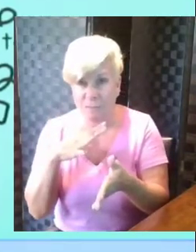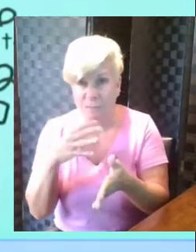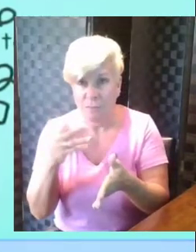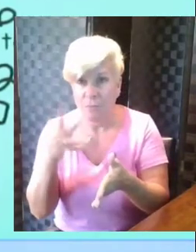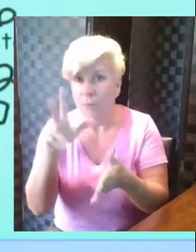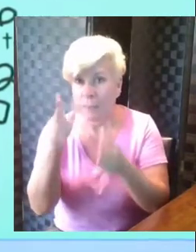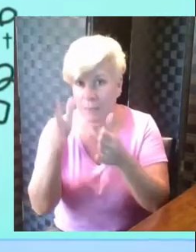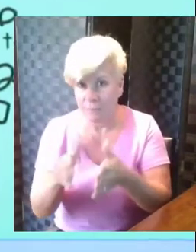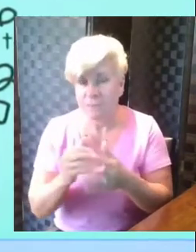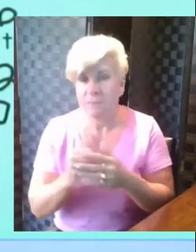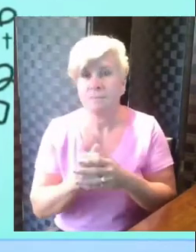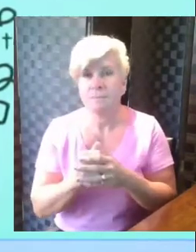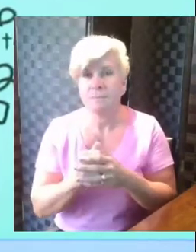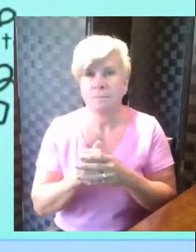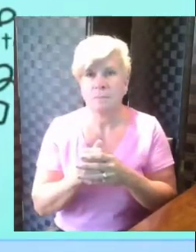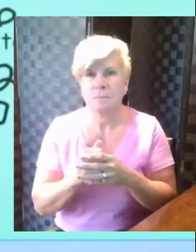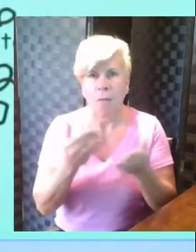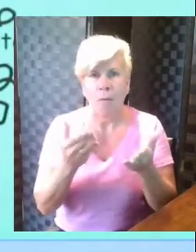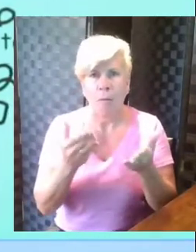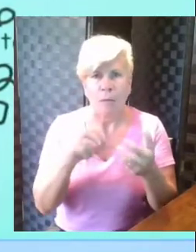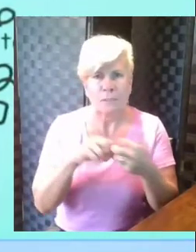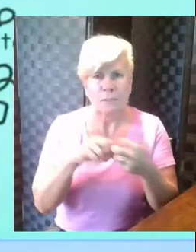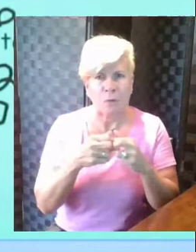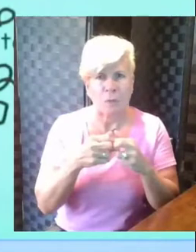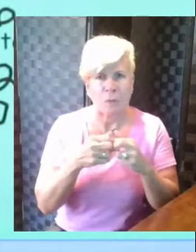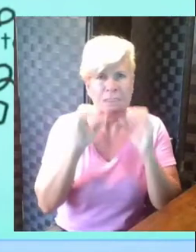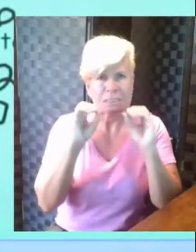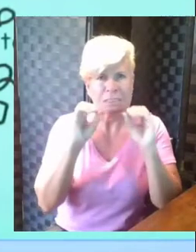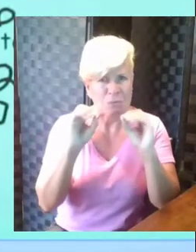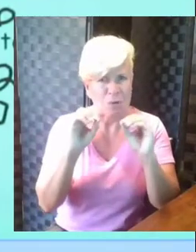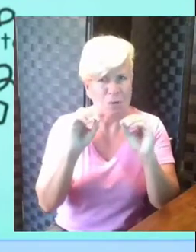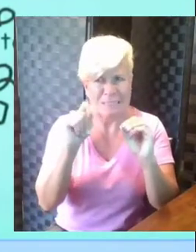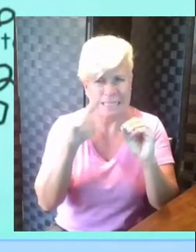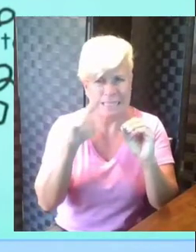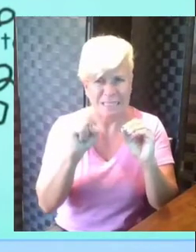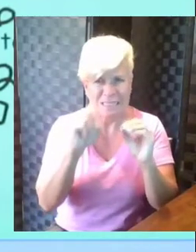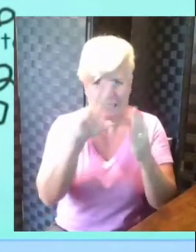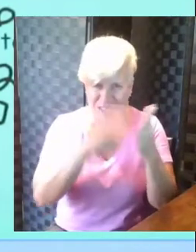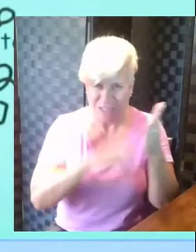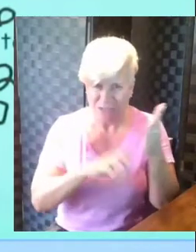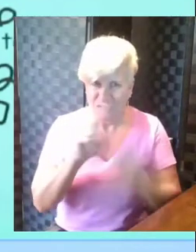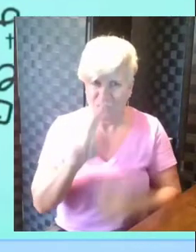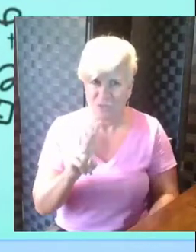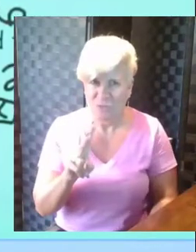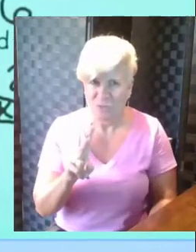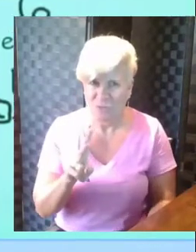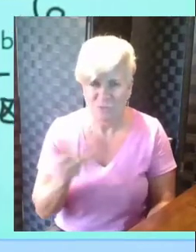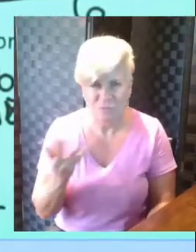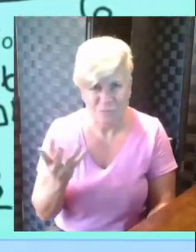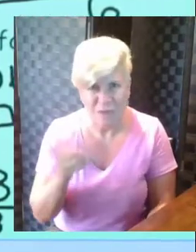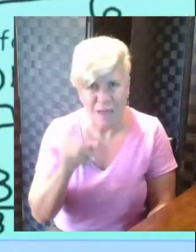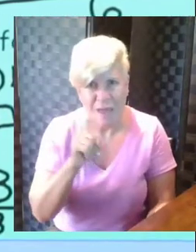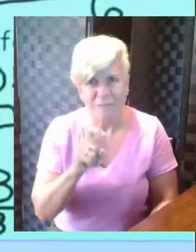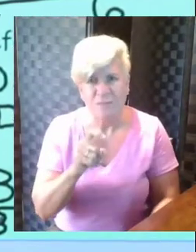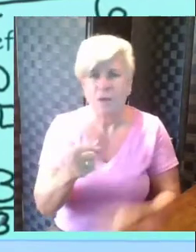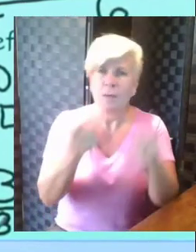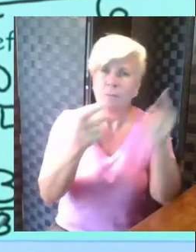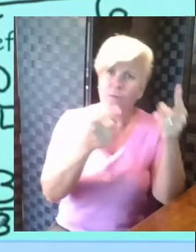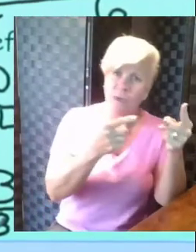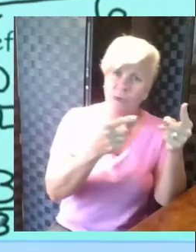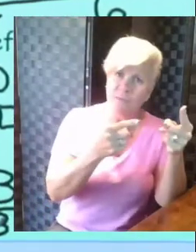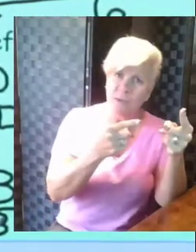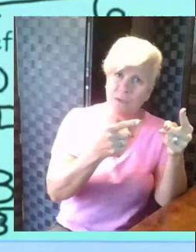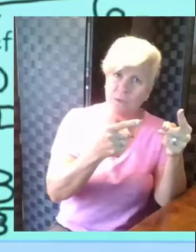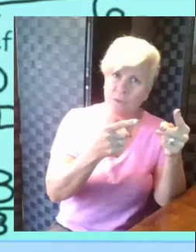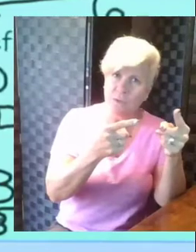So I've got 3 left. But here's my problem. I have 0 tens, but I need to take away 2 tens. So I'm going to have to come over here and I'm